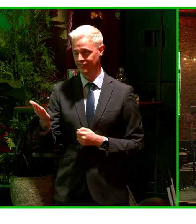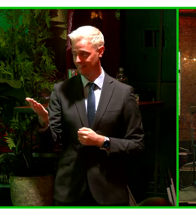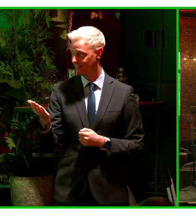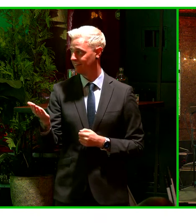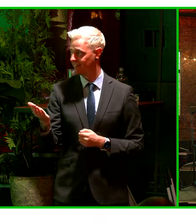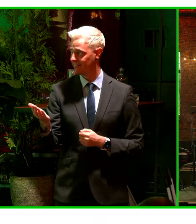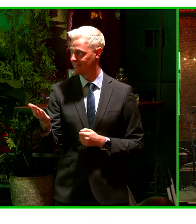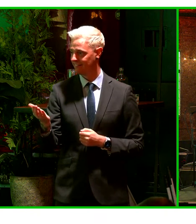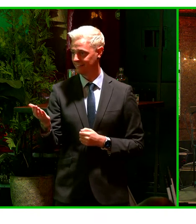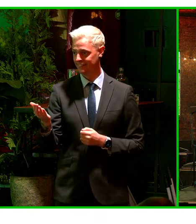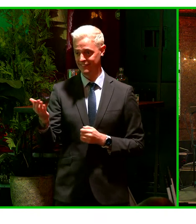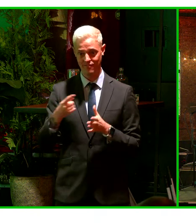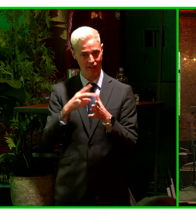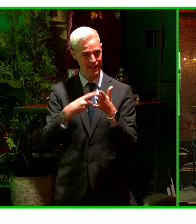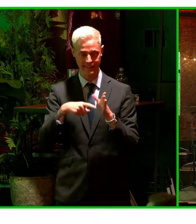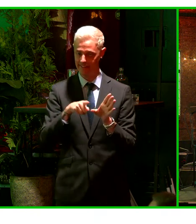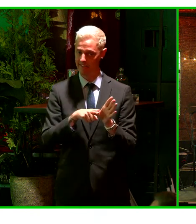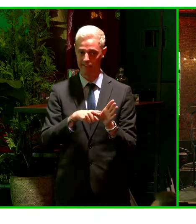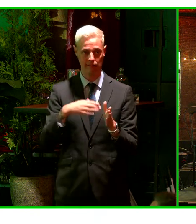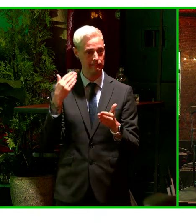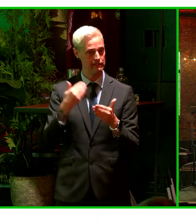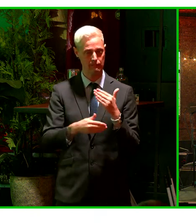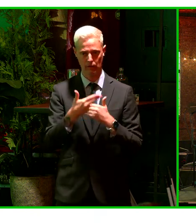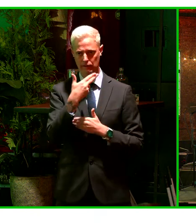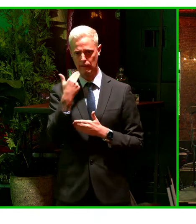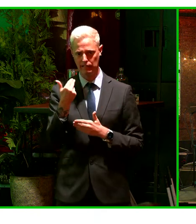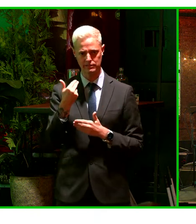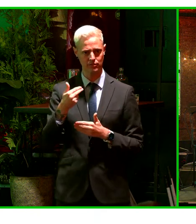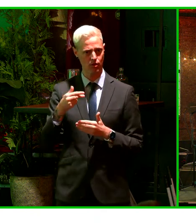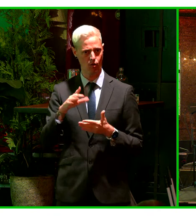with his football allegiance about something called COP.